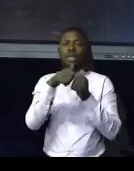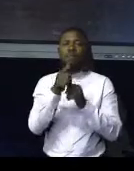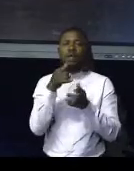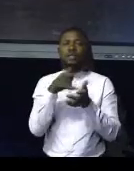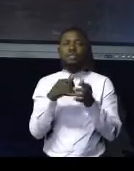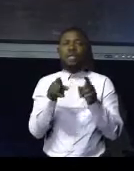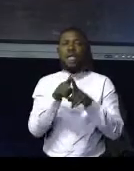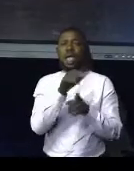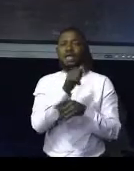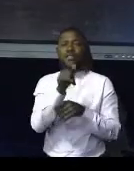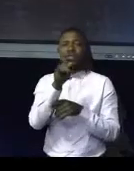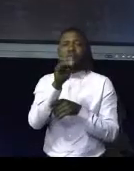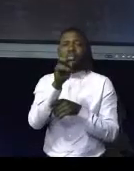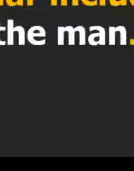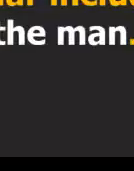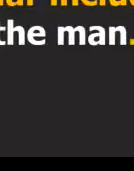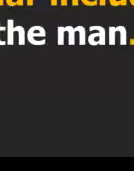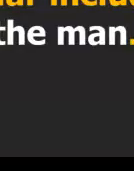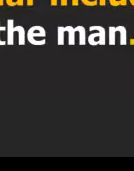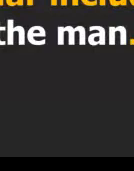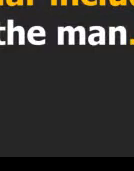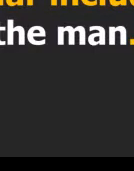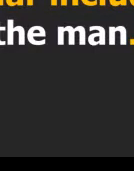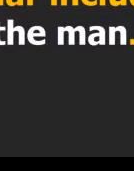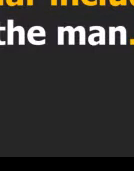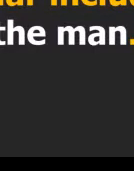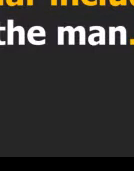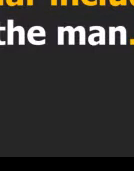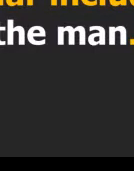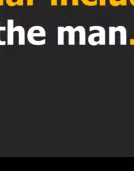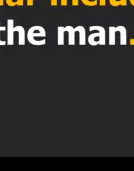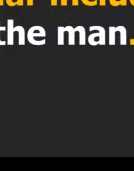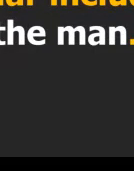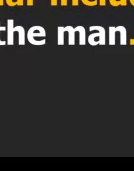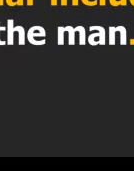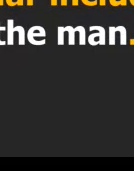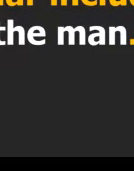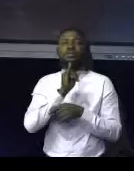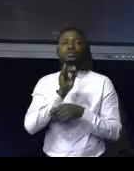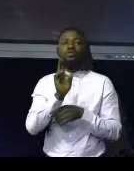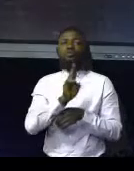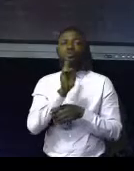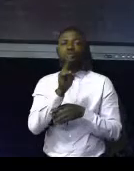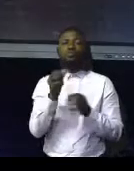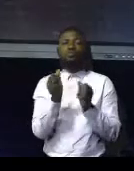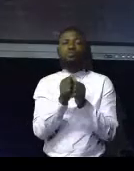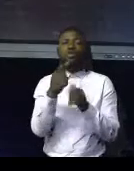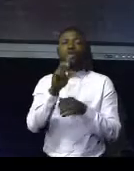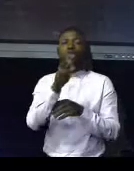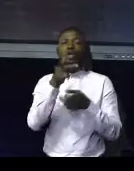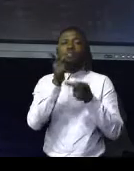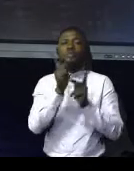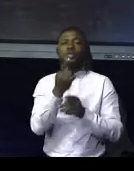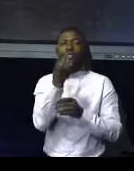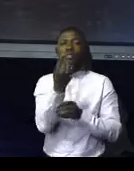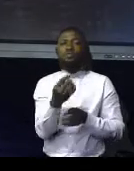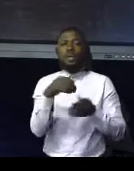it as a tense. So, is used with the third person singular in